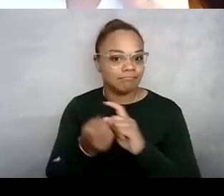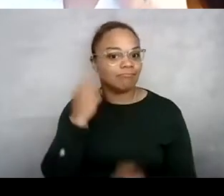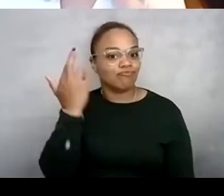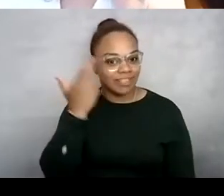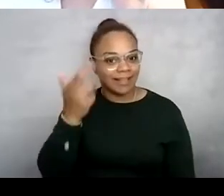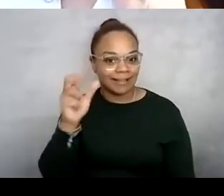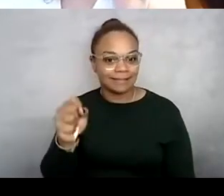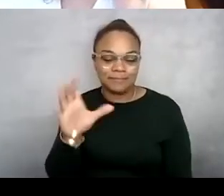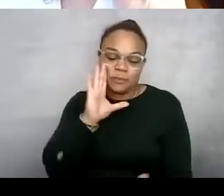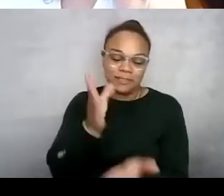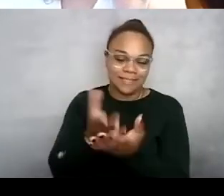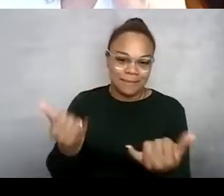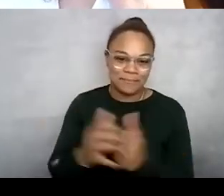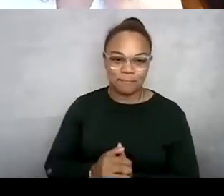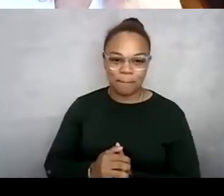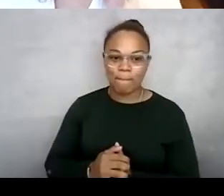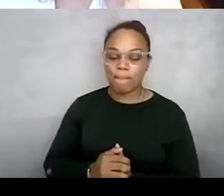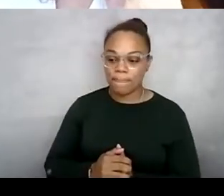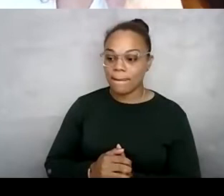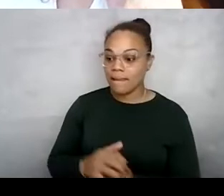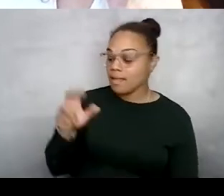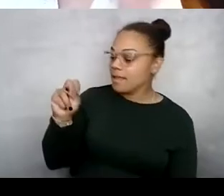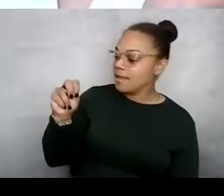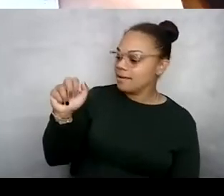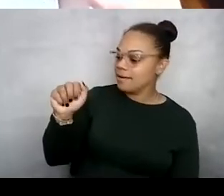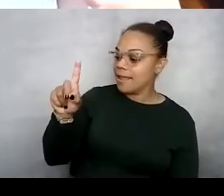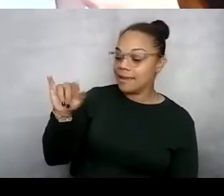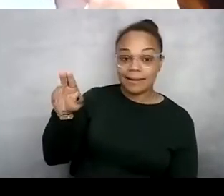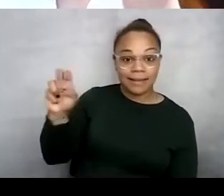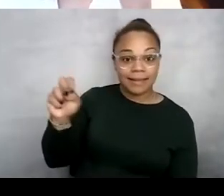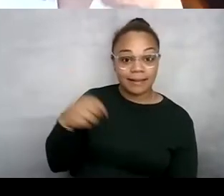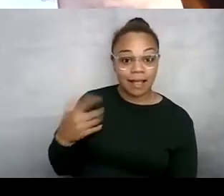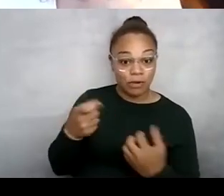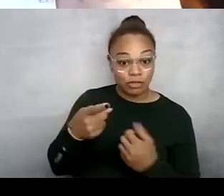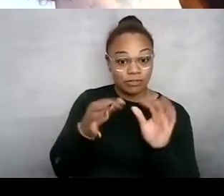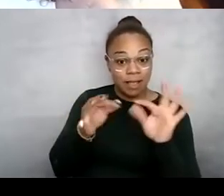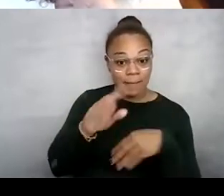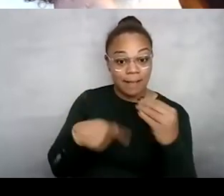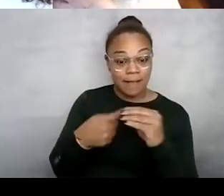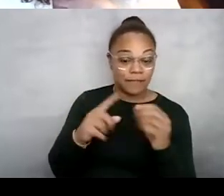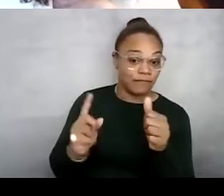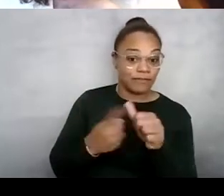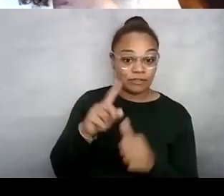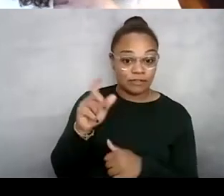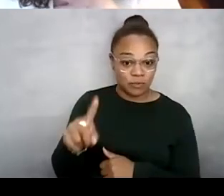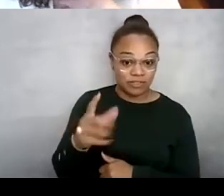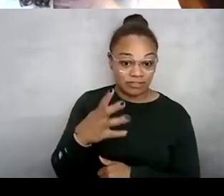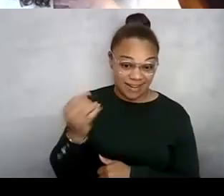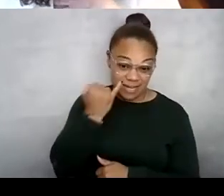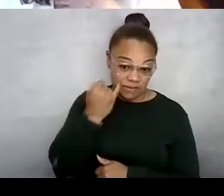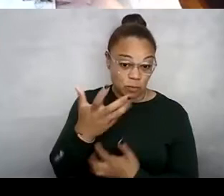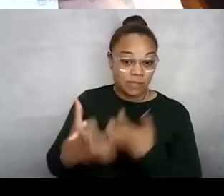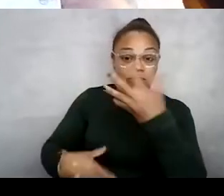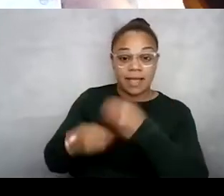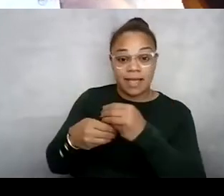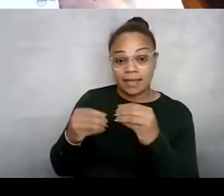Nadine, I do want you to comment on the original question and if you want on Diego's, but I do want to